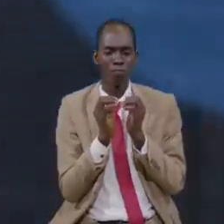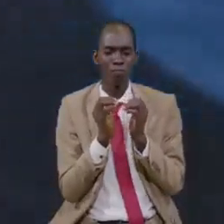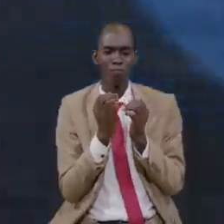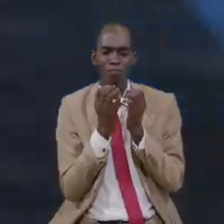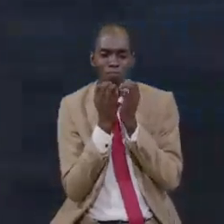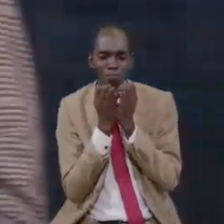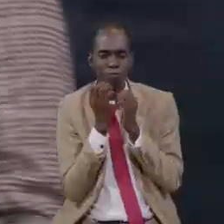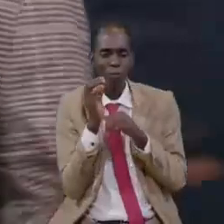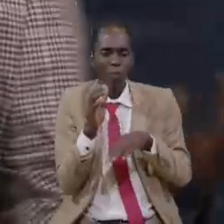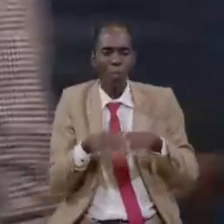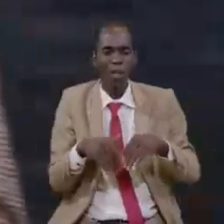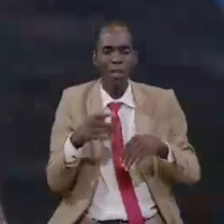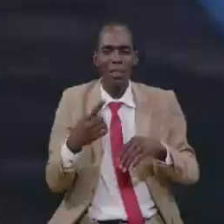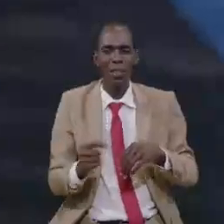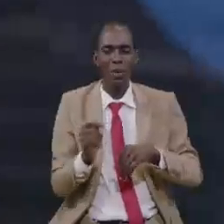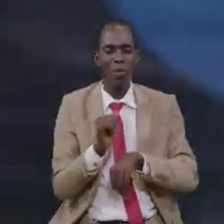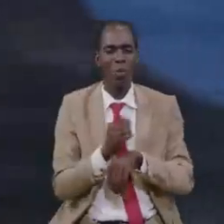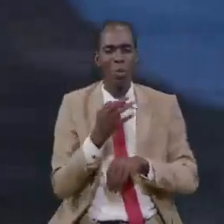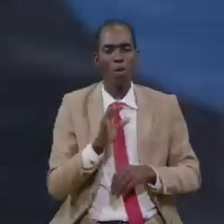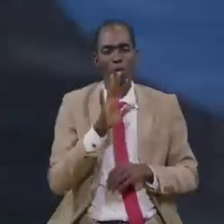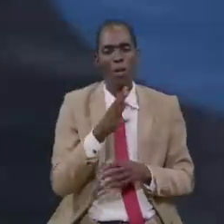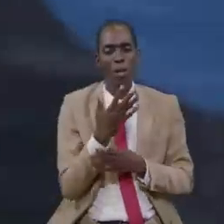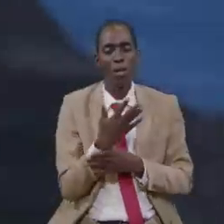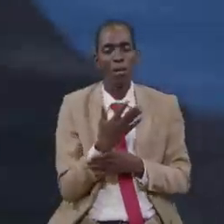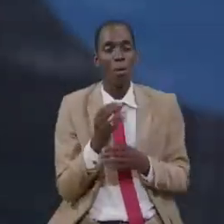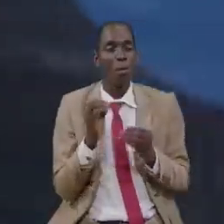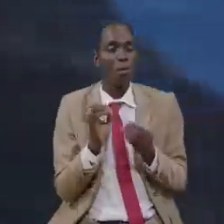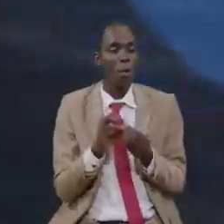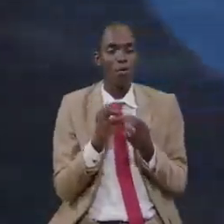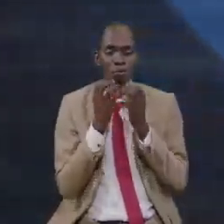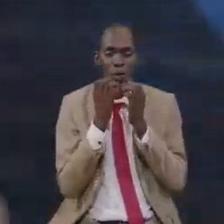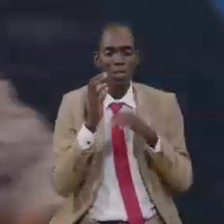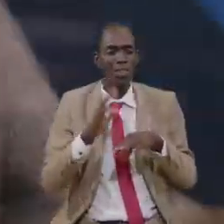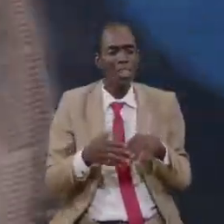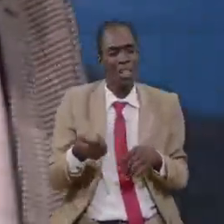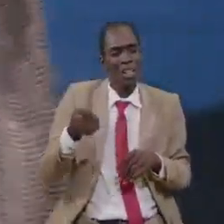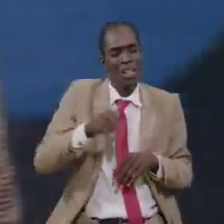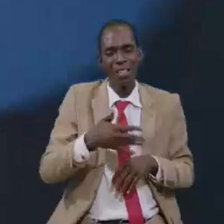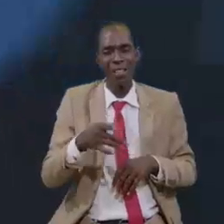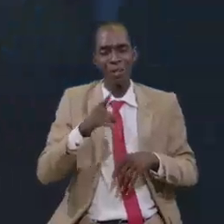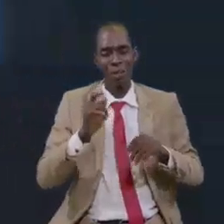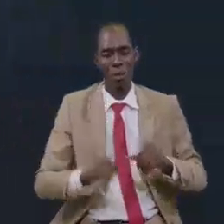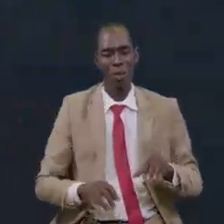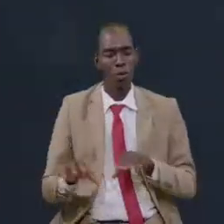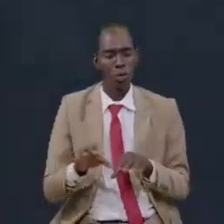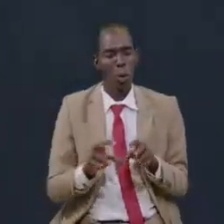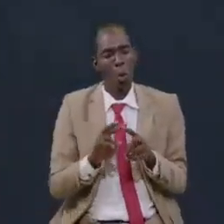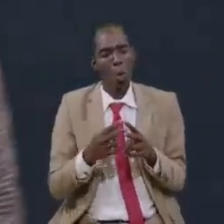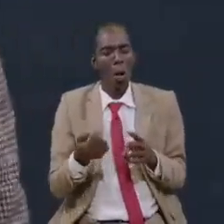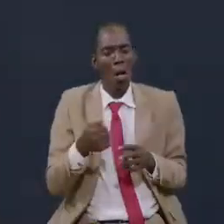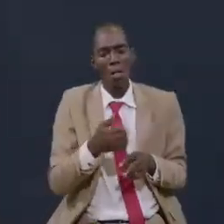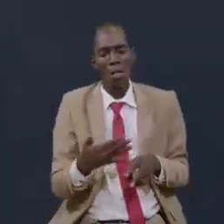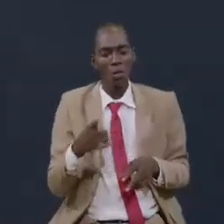work of your hand, more precious than anything you can do, anything you have done, more precious than any